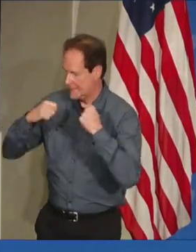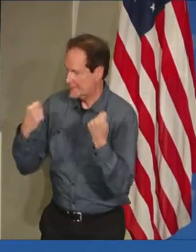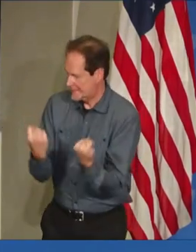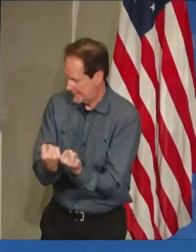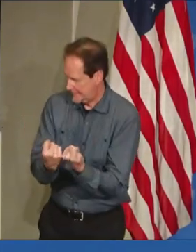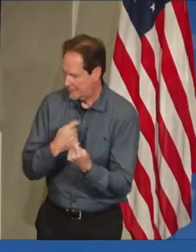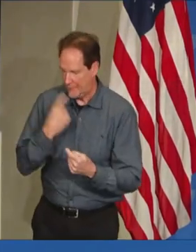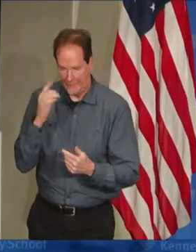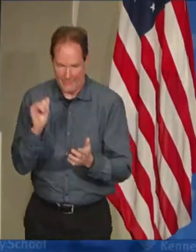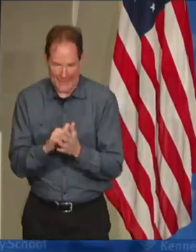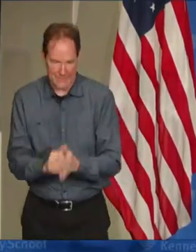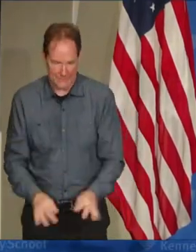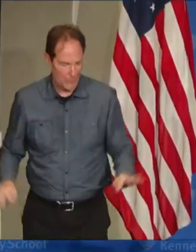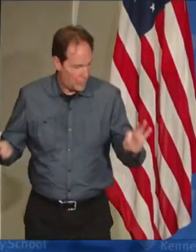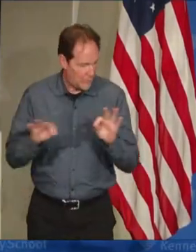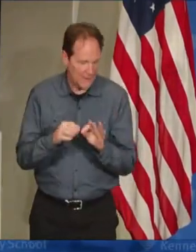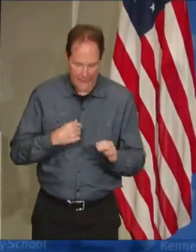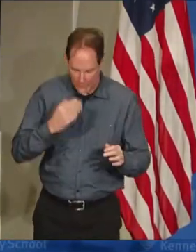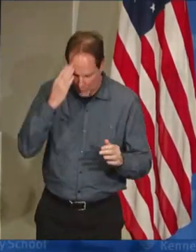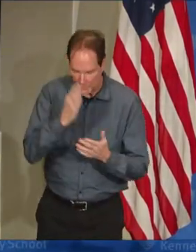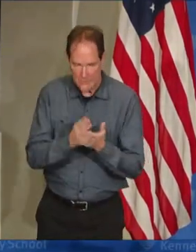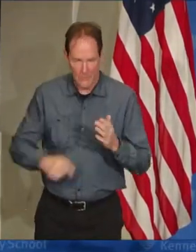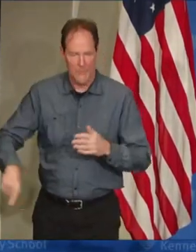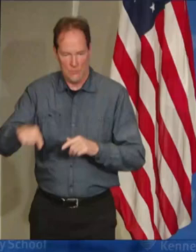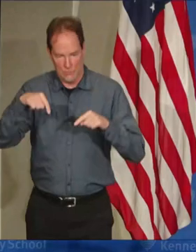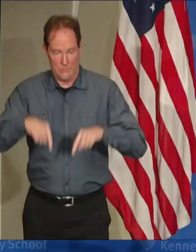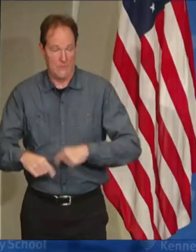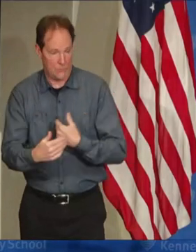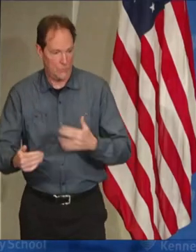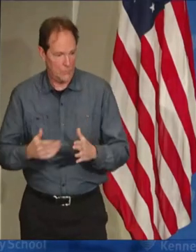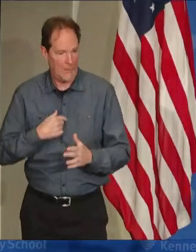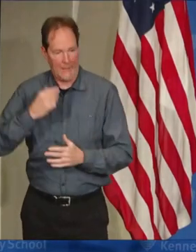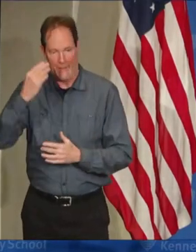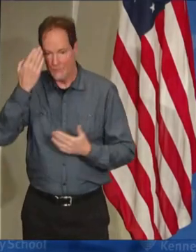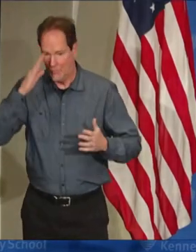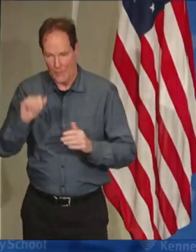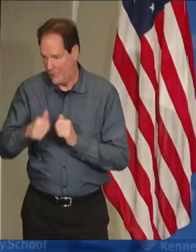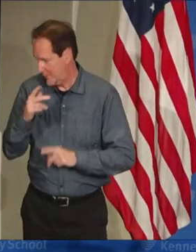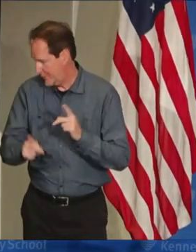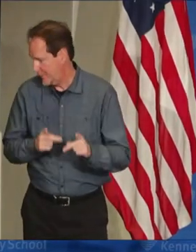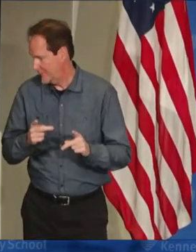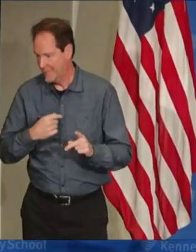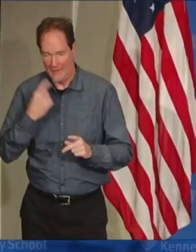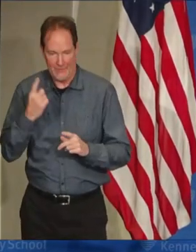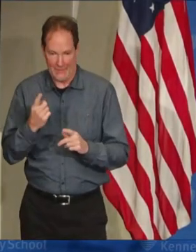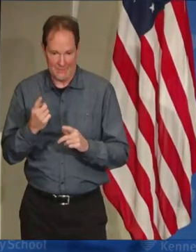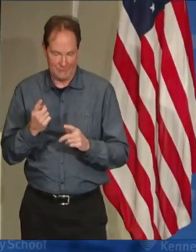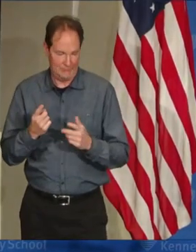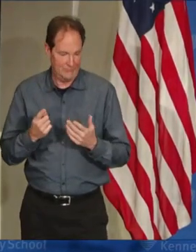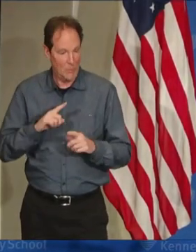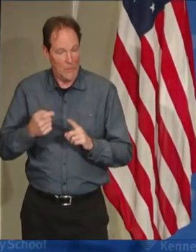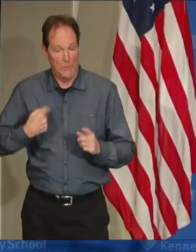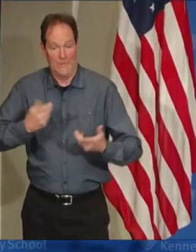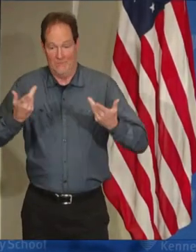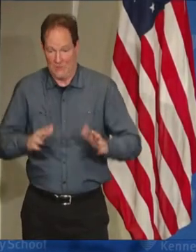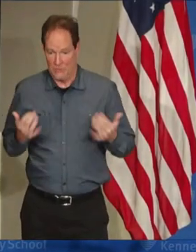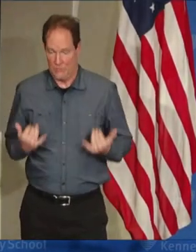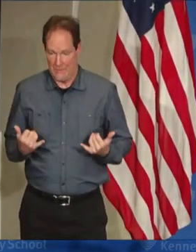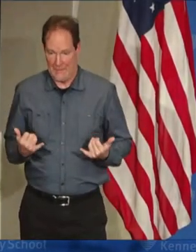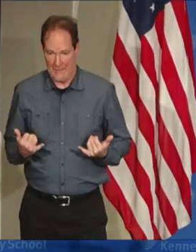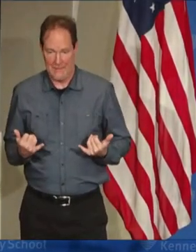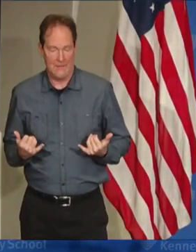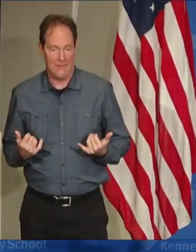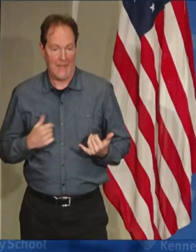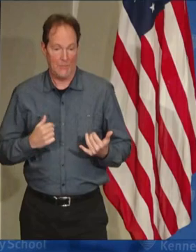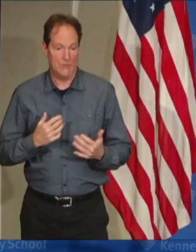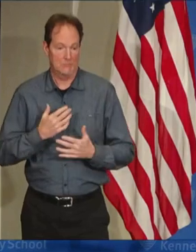think that's what's really important. And I know some of you in the room, and I don't know others. And I think at the end of the day, when we leave today, why I was